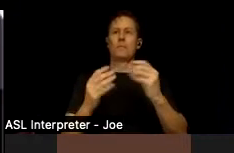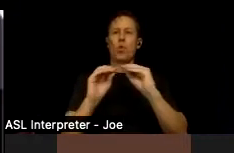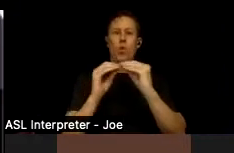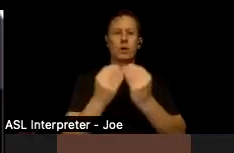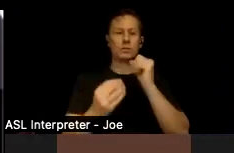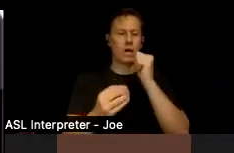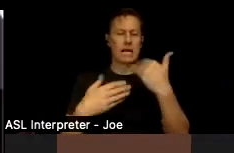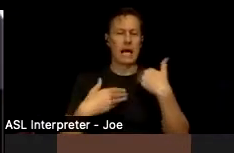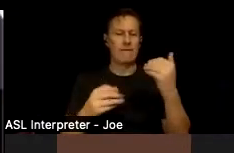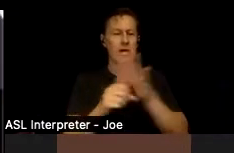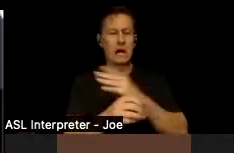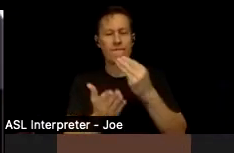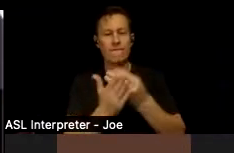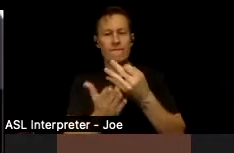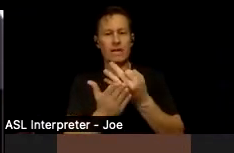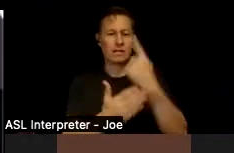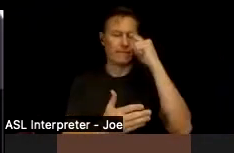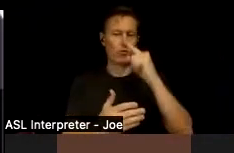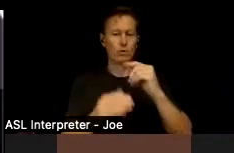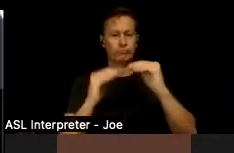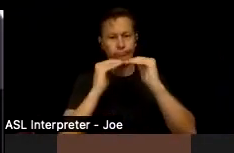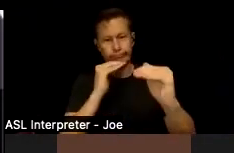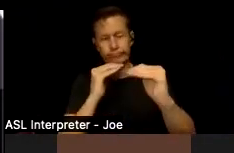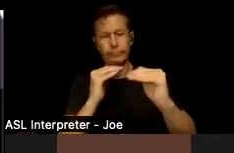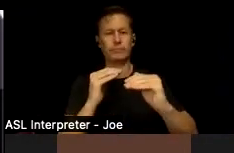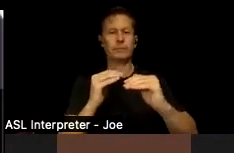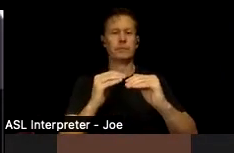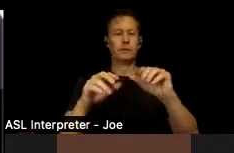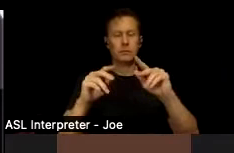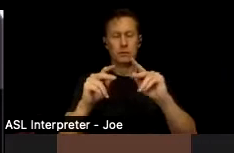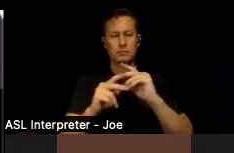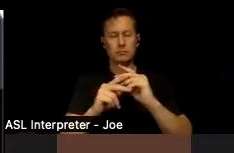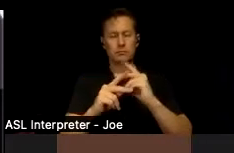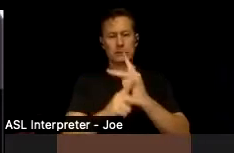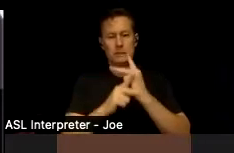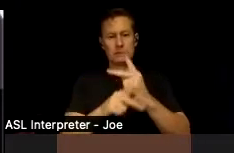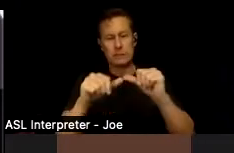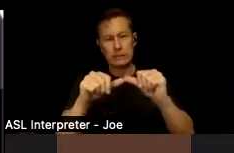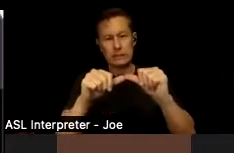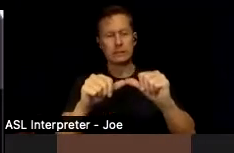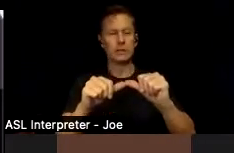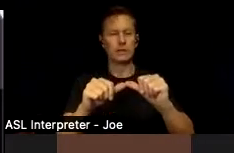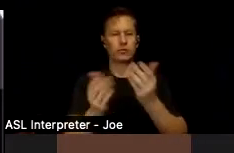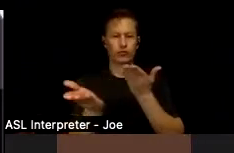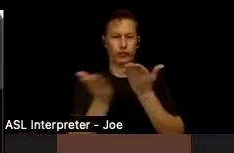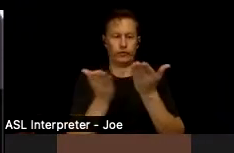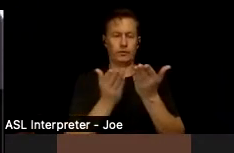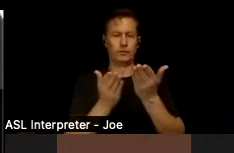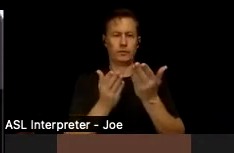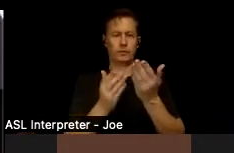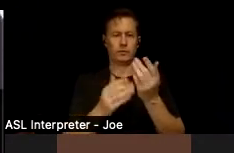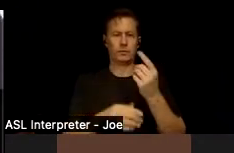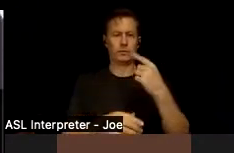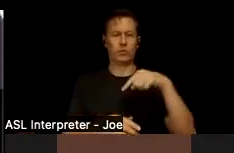streams becomes sustainable. So we were at the cusp or the crest of USAR was